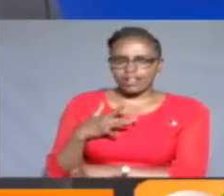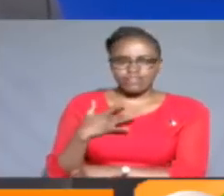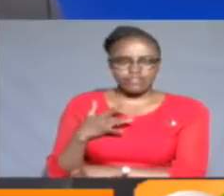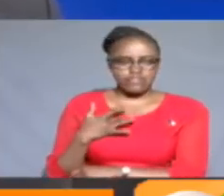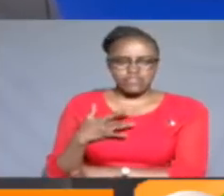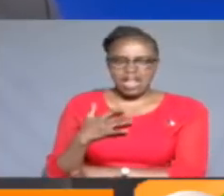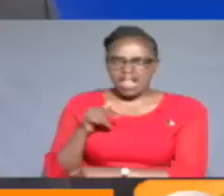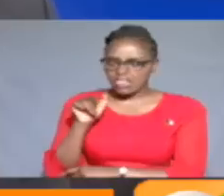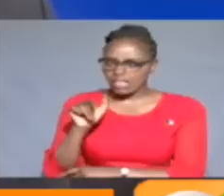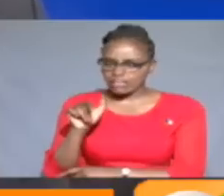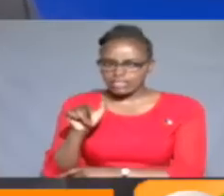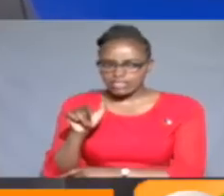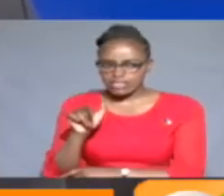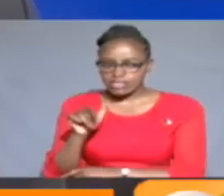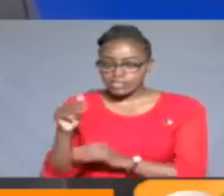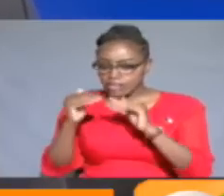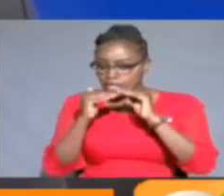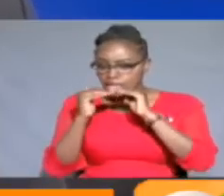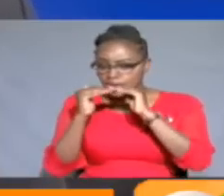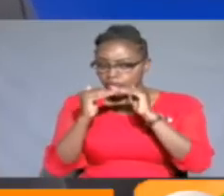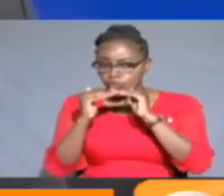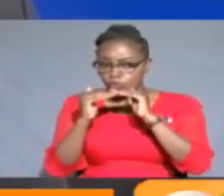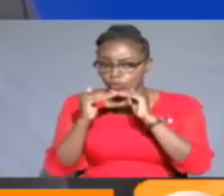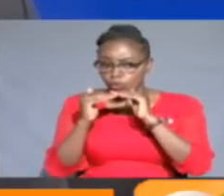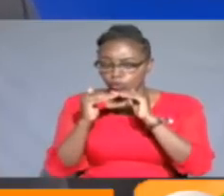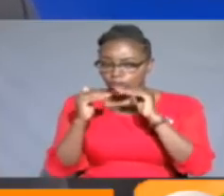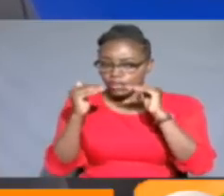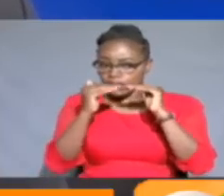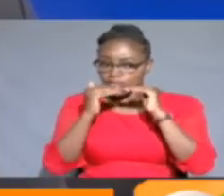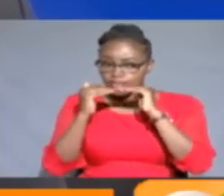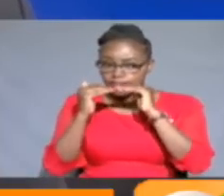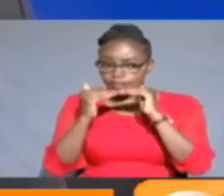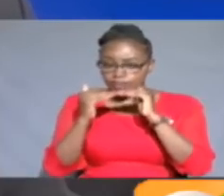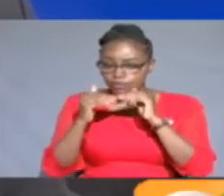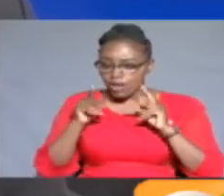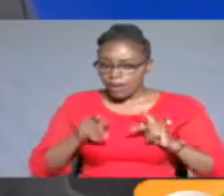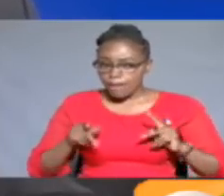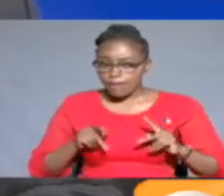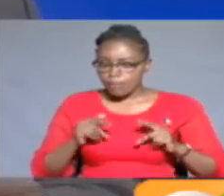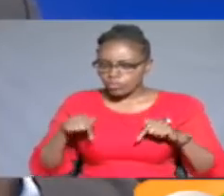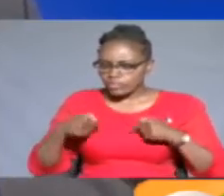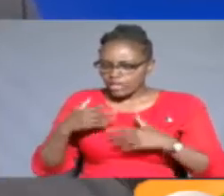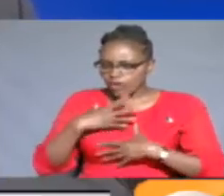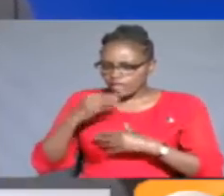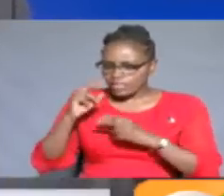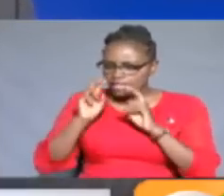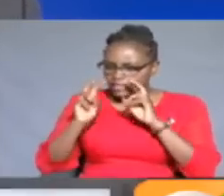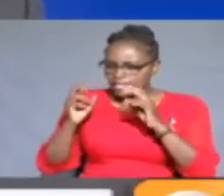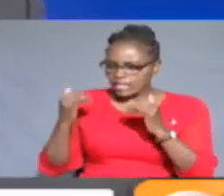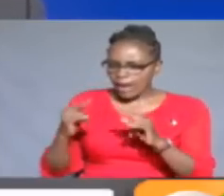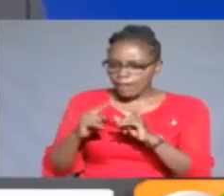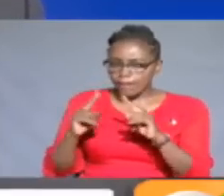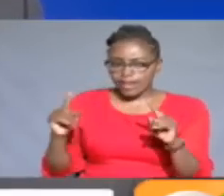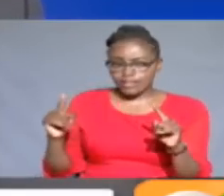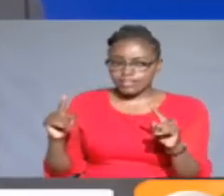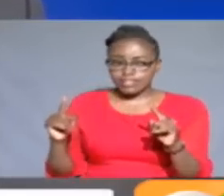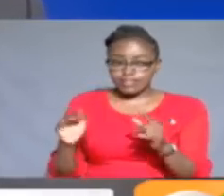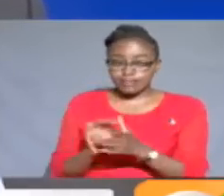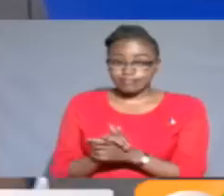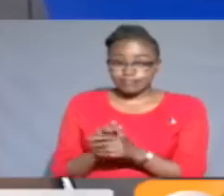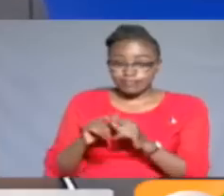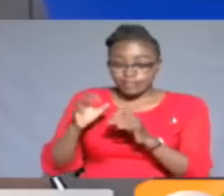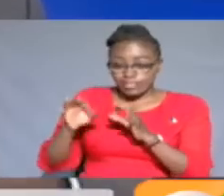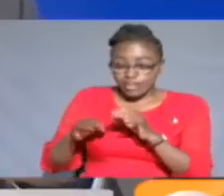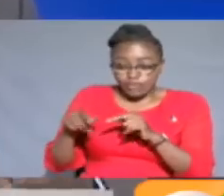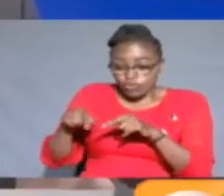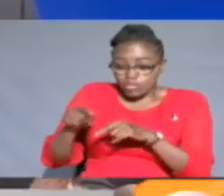I didn't feel this level of people self-interest that I see. But I guess if yourself are